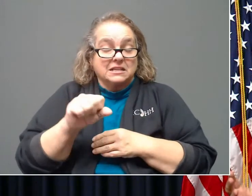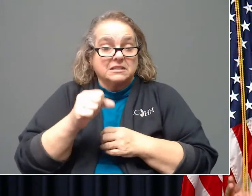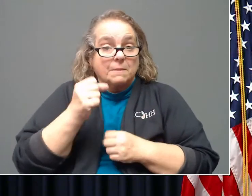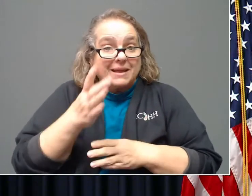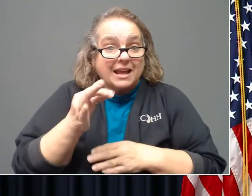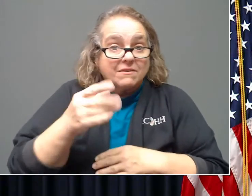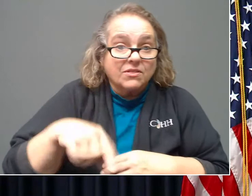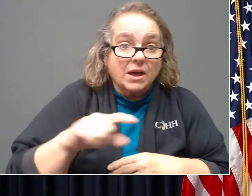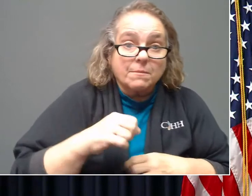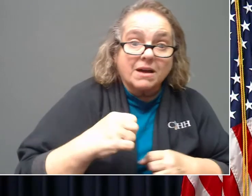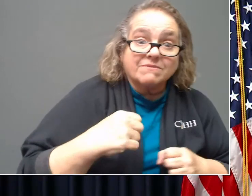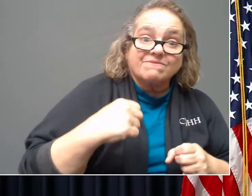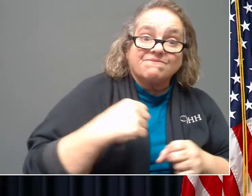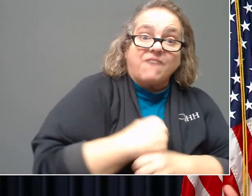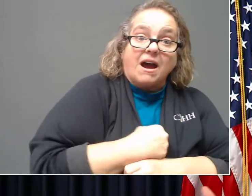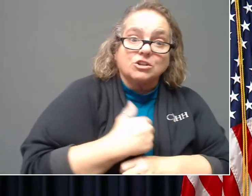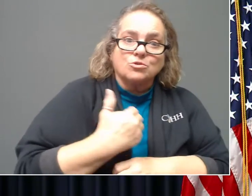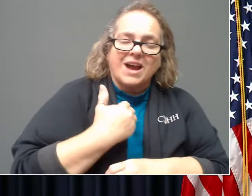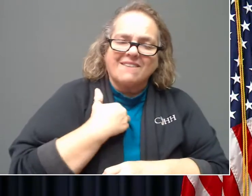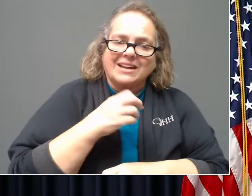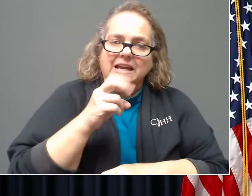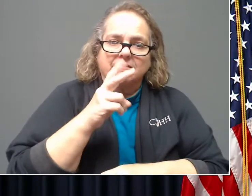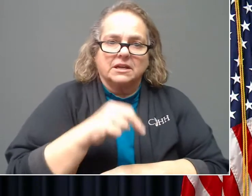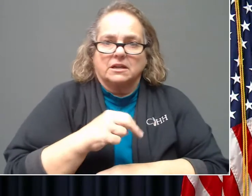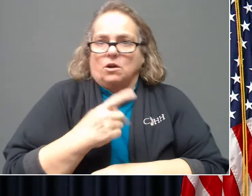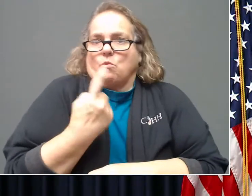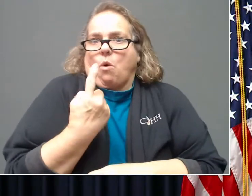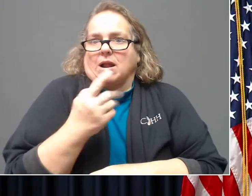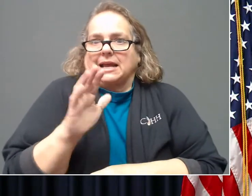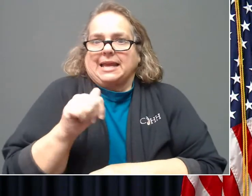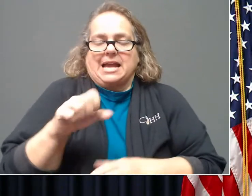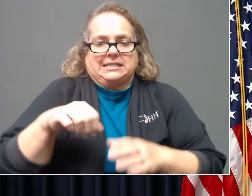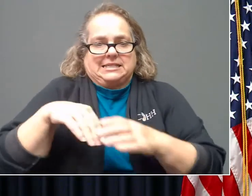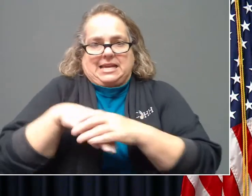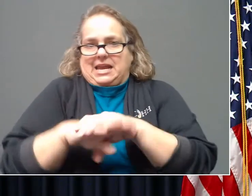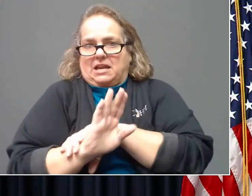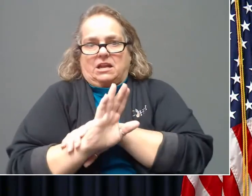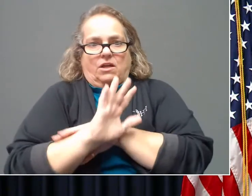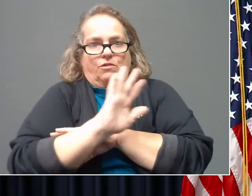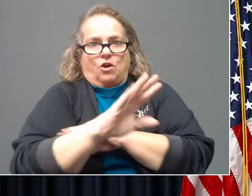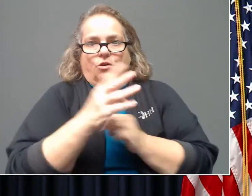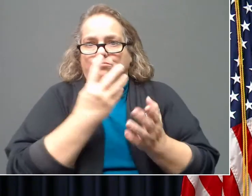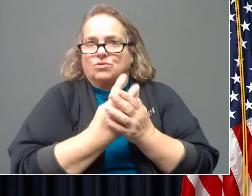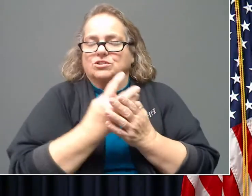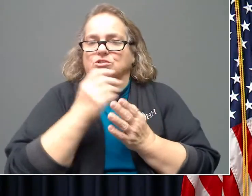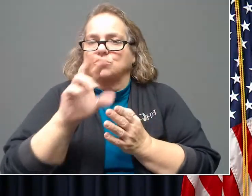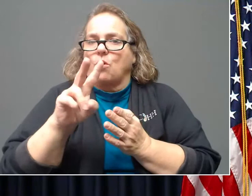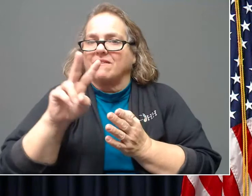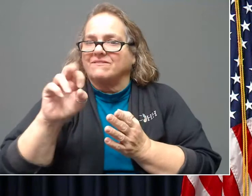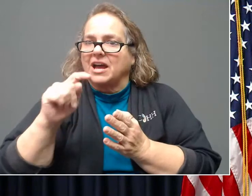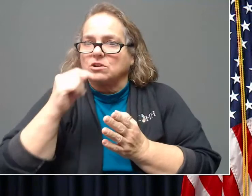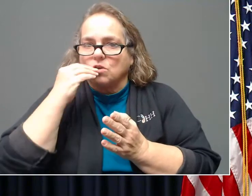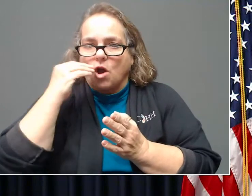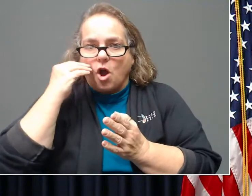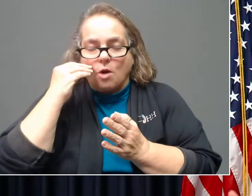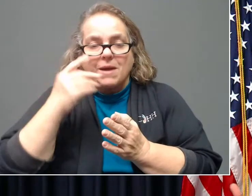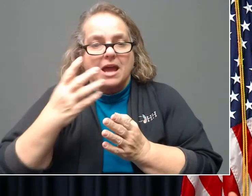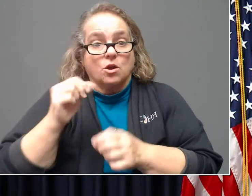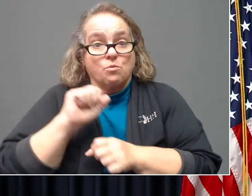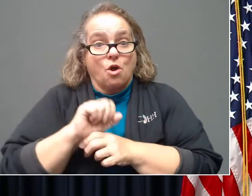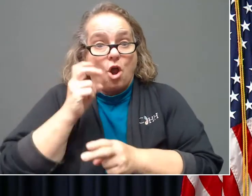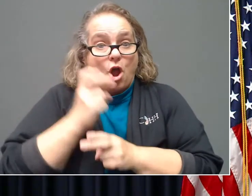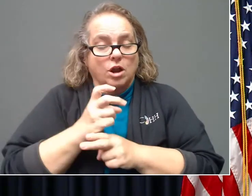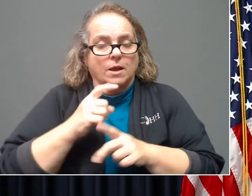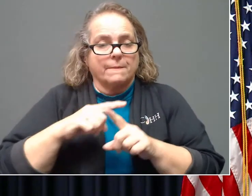having even a single case for 10 months even. I mean, that is incredible. That is working so hard, but the level